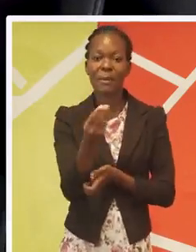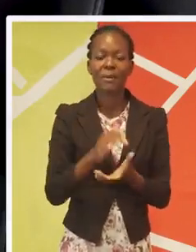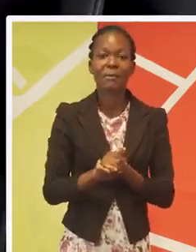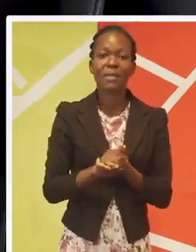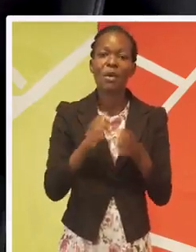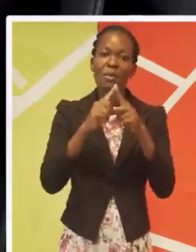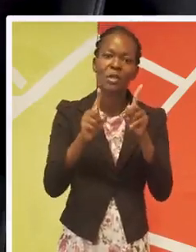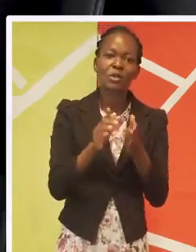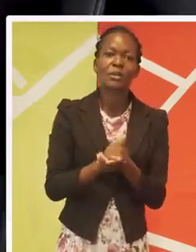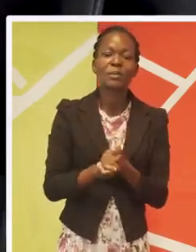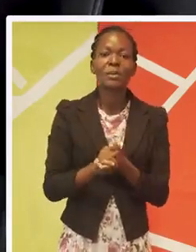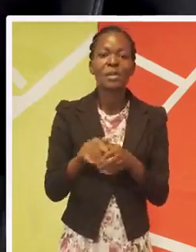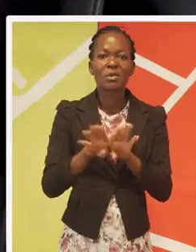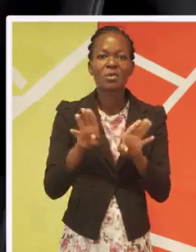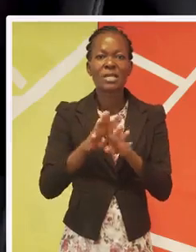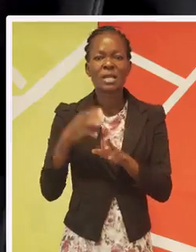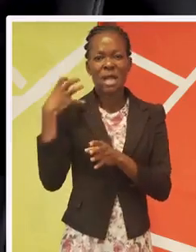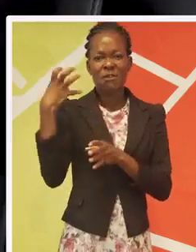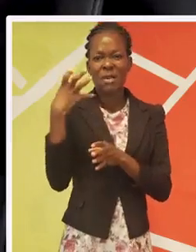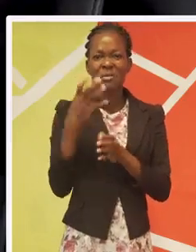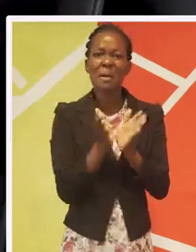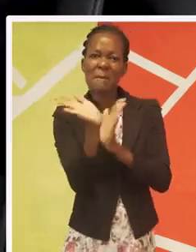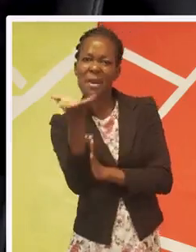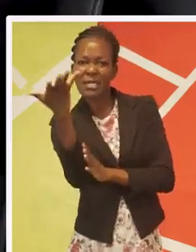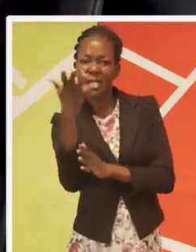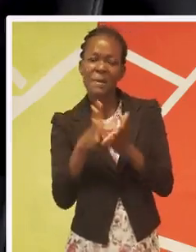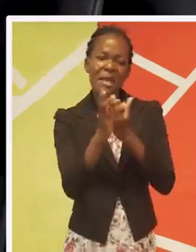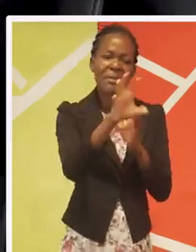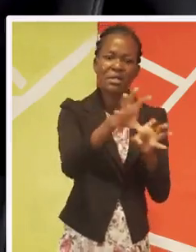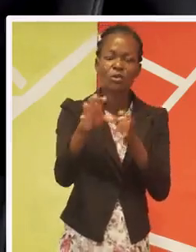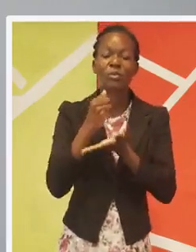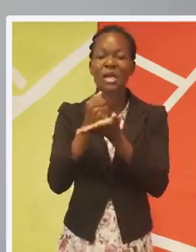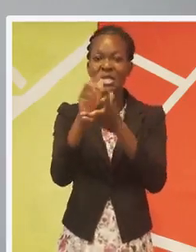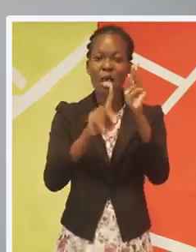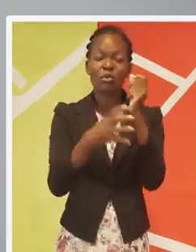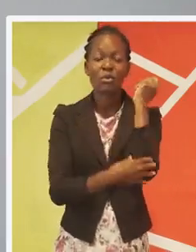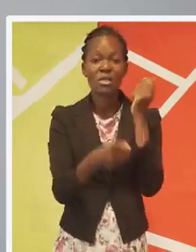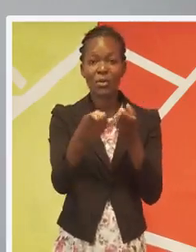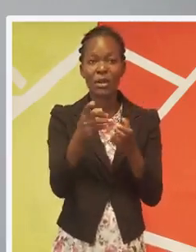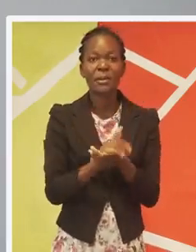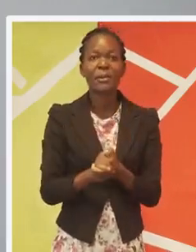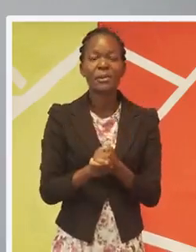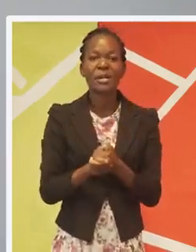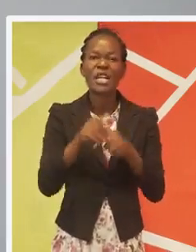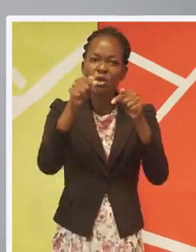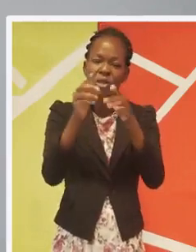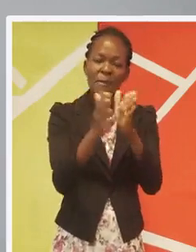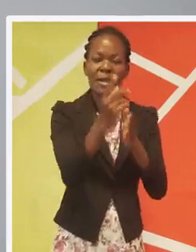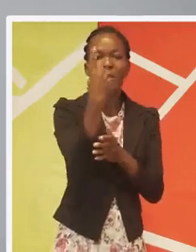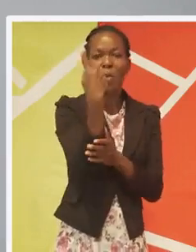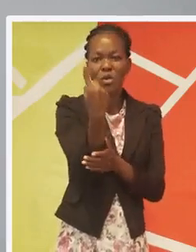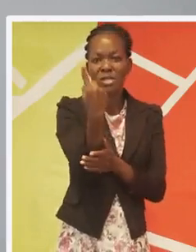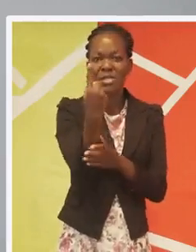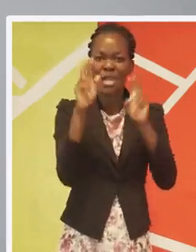public sector wage bill caps. We might have heard of these terms, and these are also tenets of